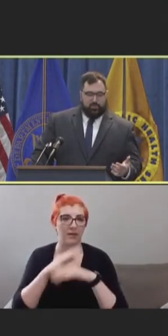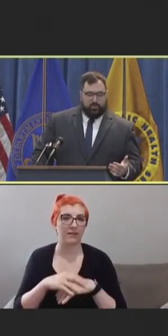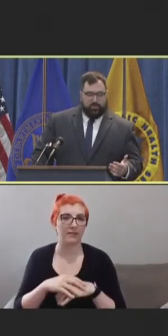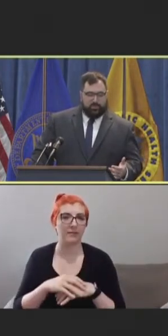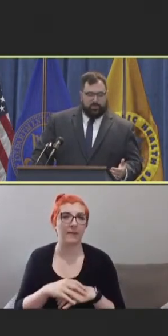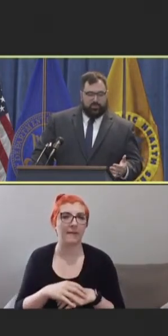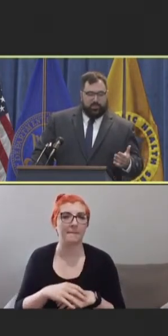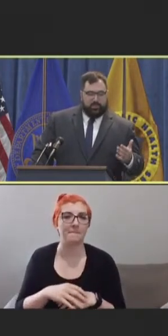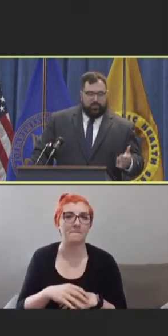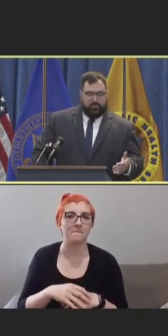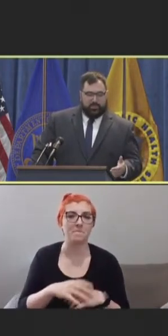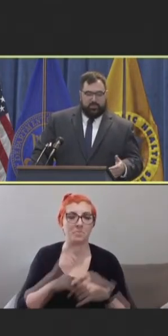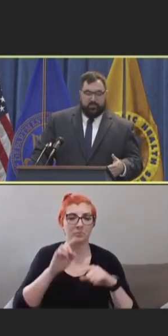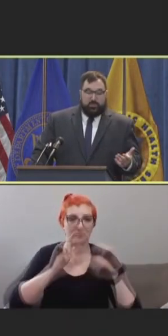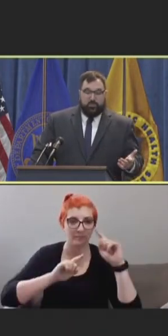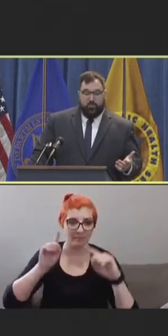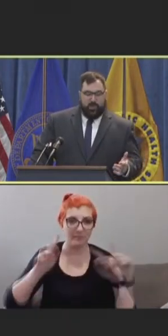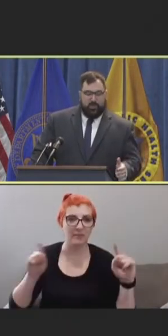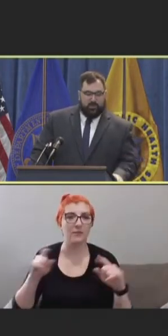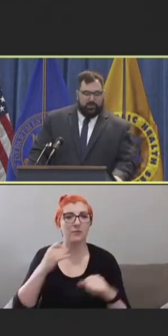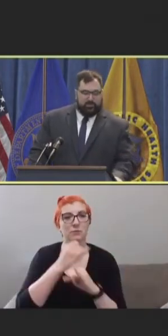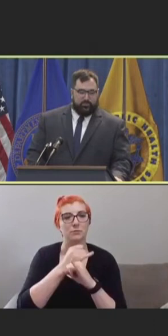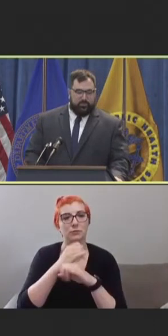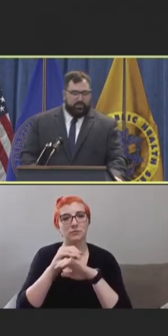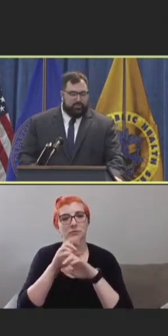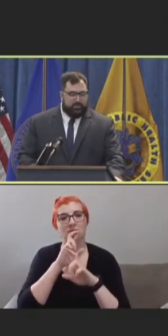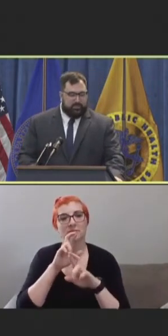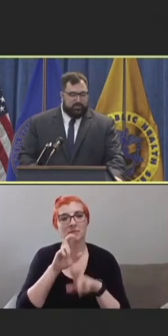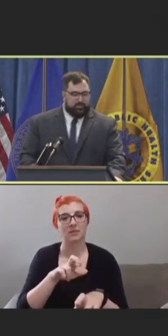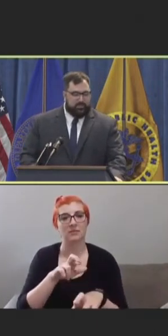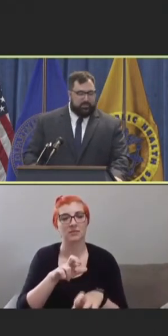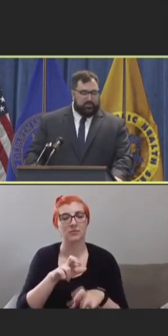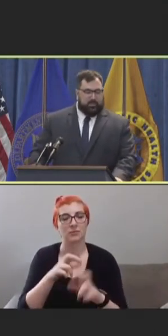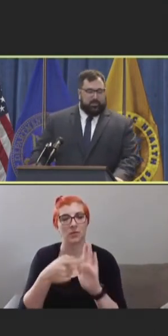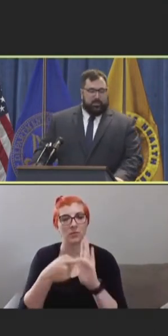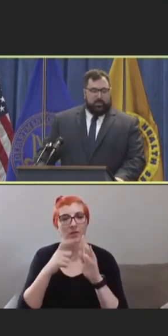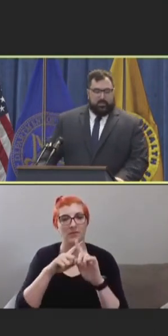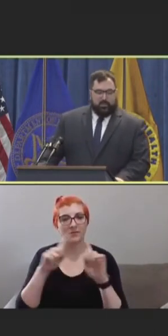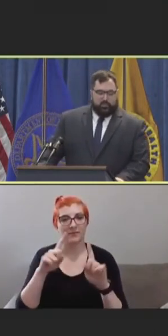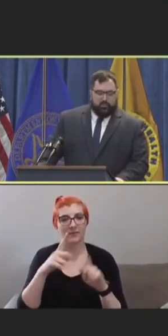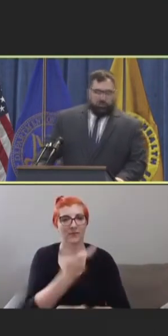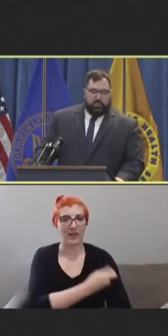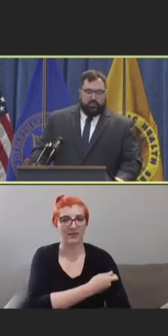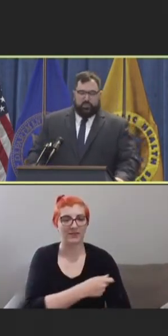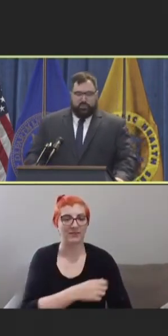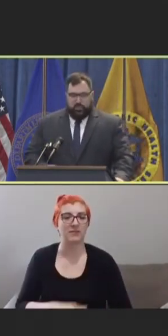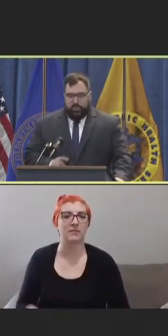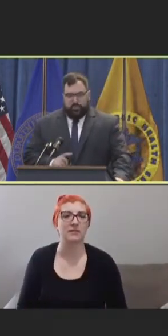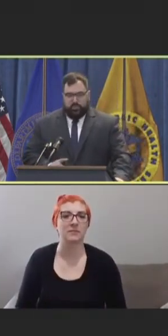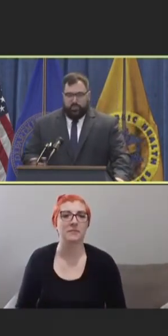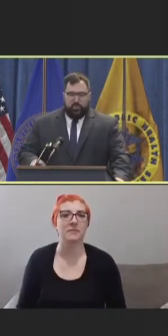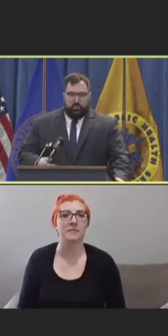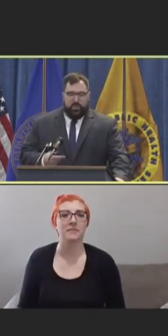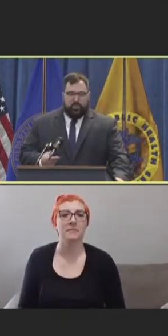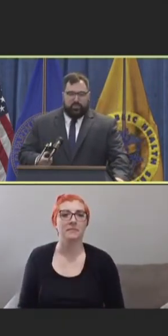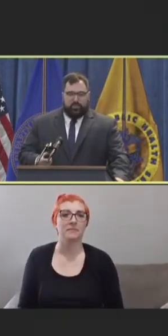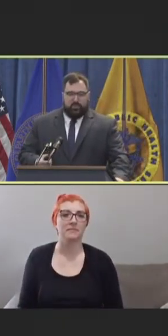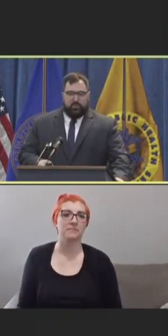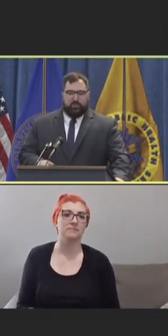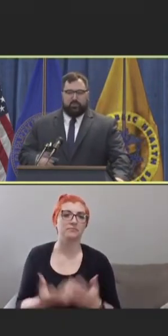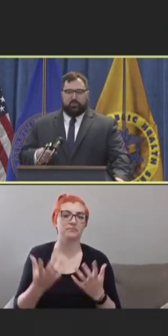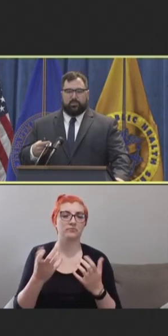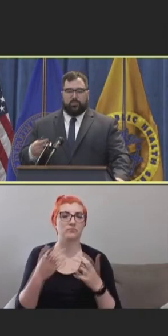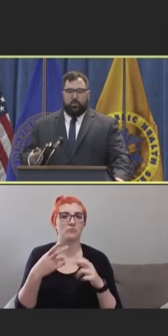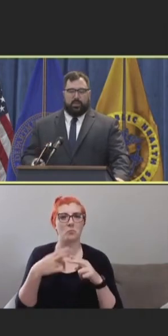immune responses to vaccines require different vaccines. And so this is just, I want to just briefly bring up this